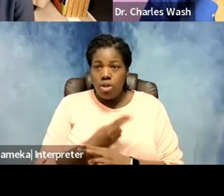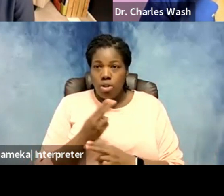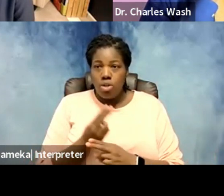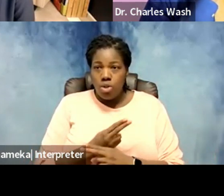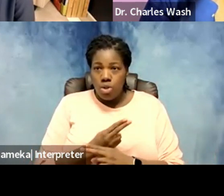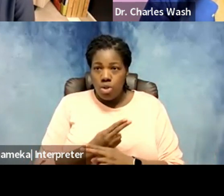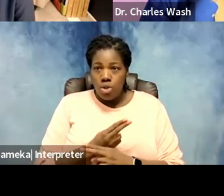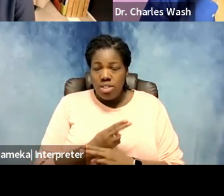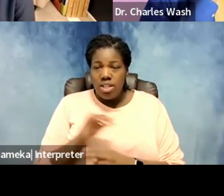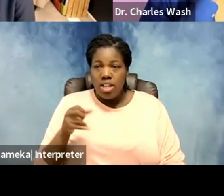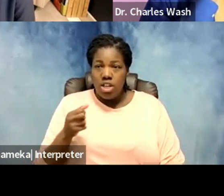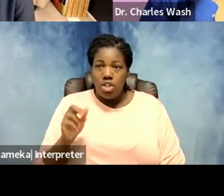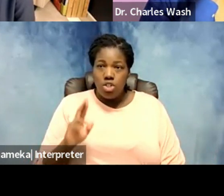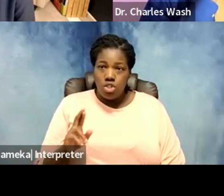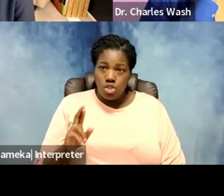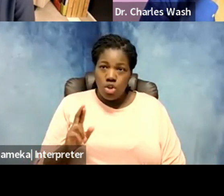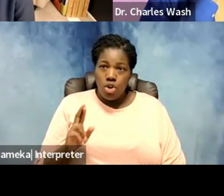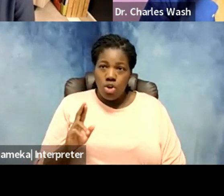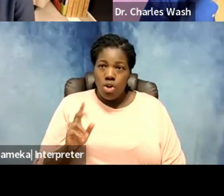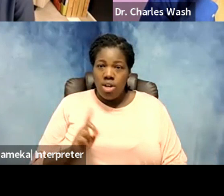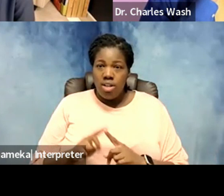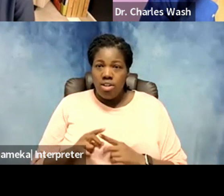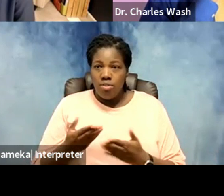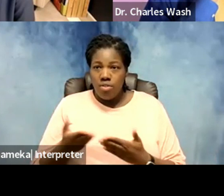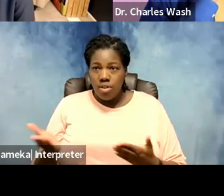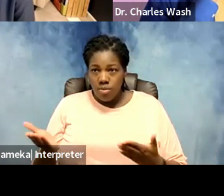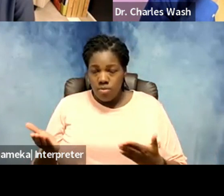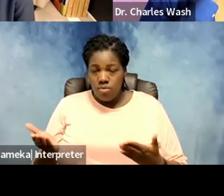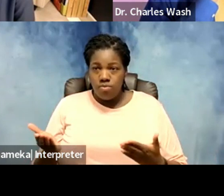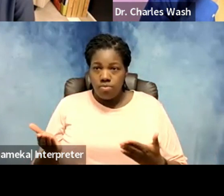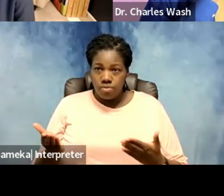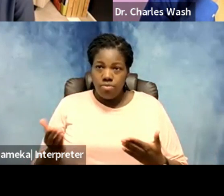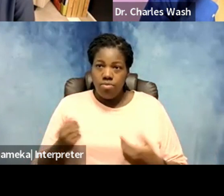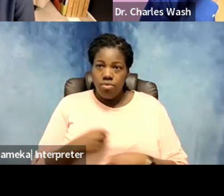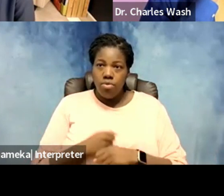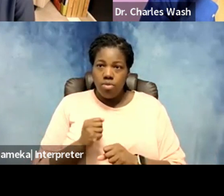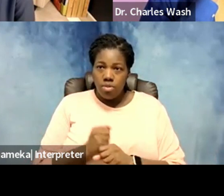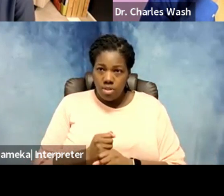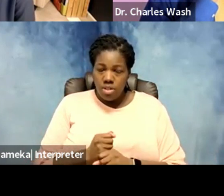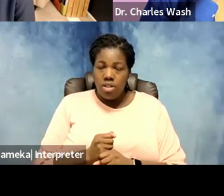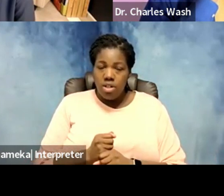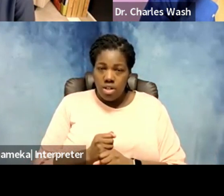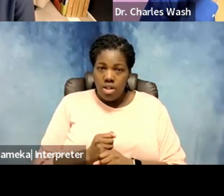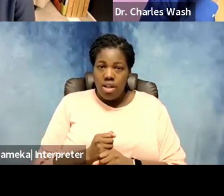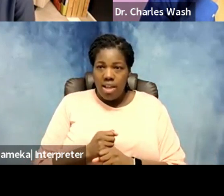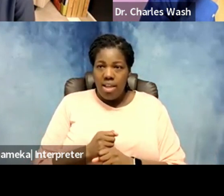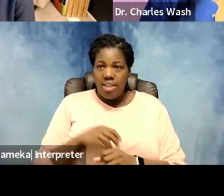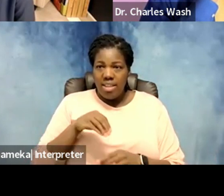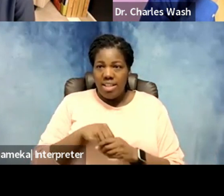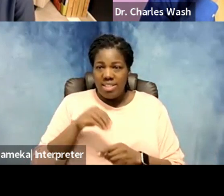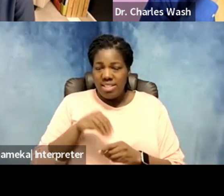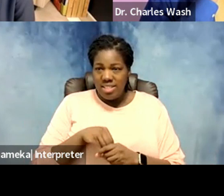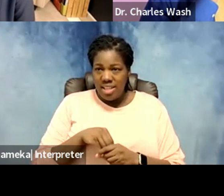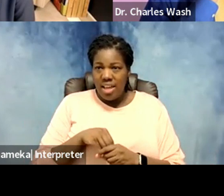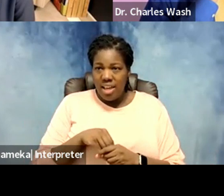a jar, using various different materials that create a beautiful manifestation of that inside the jar